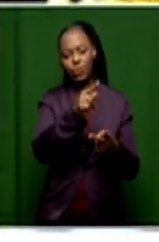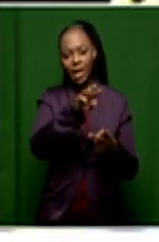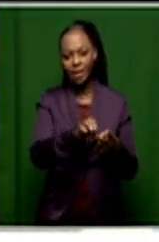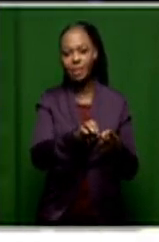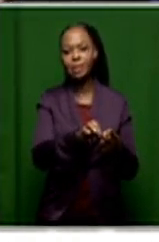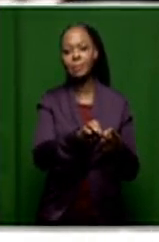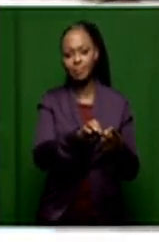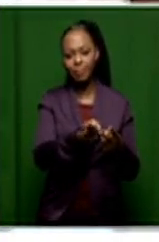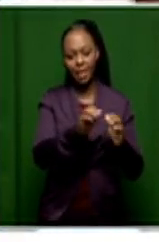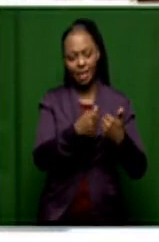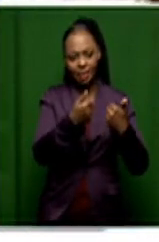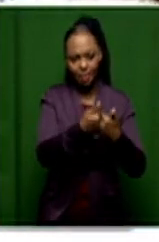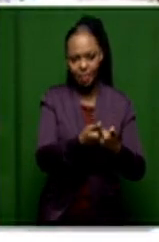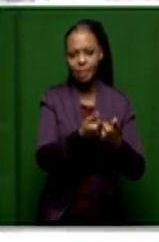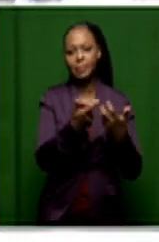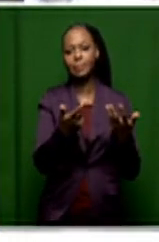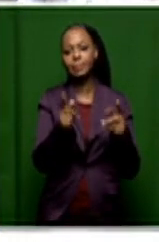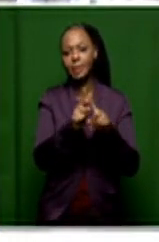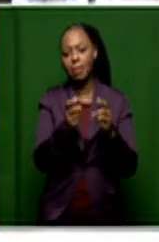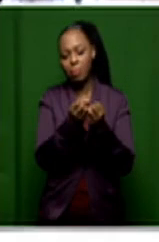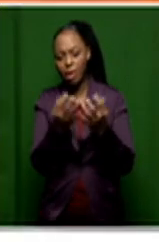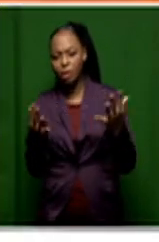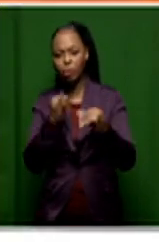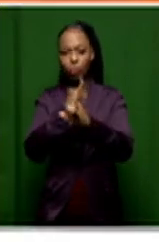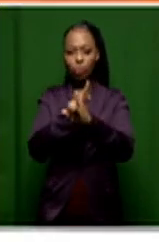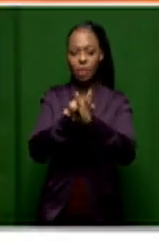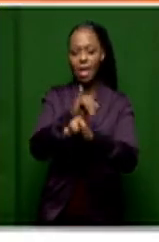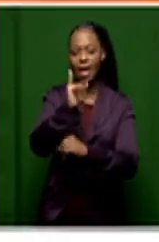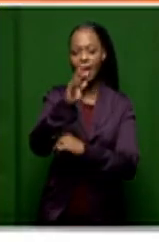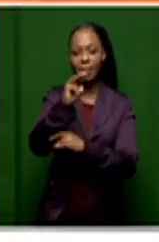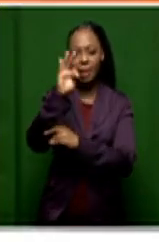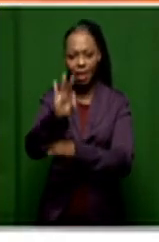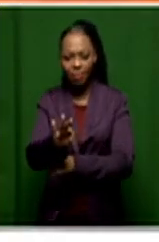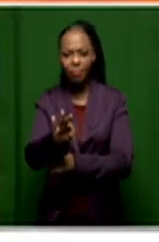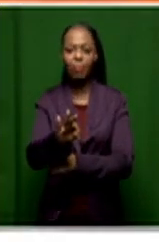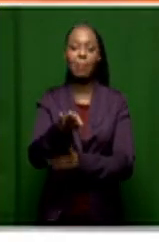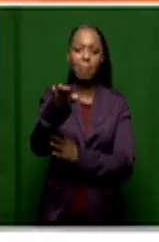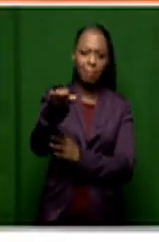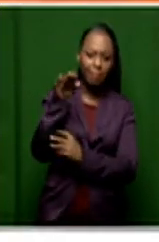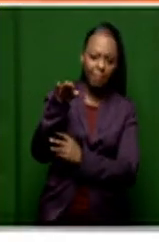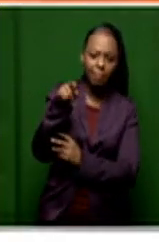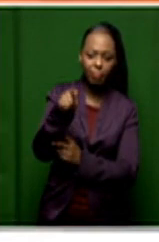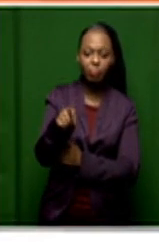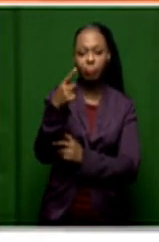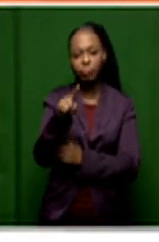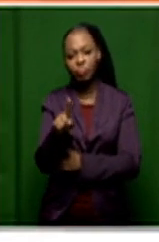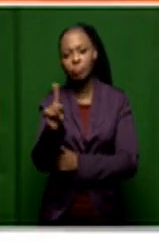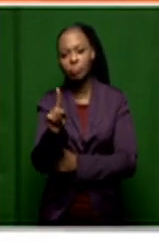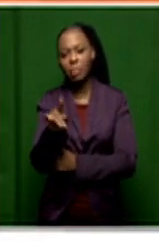what the likes of multilateral institutions such as the IMF and the World Bank are calling for in terms